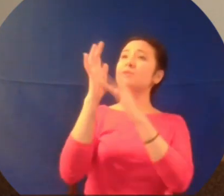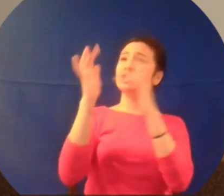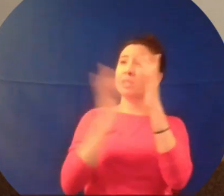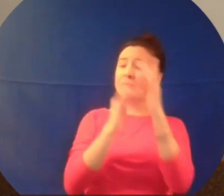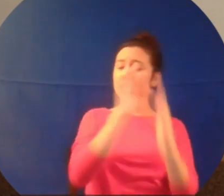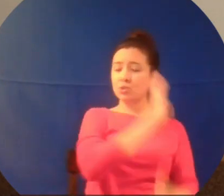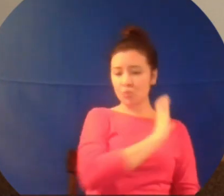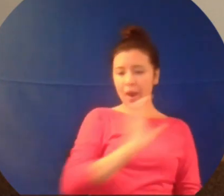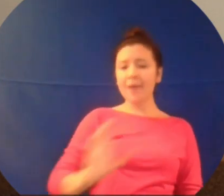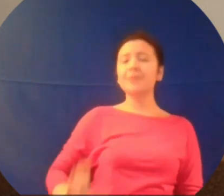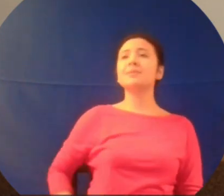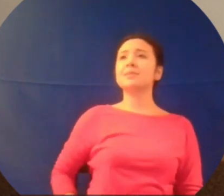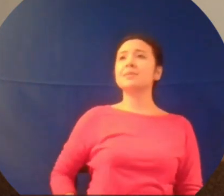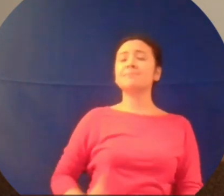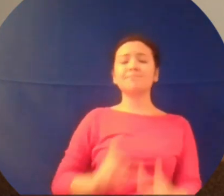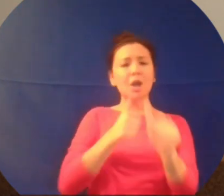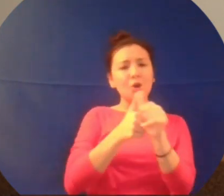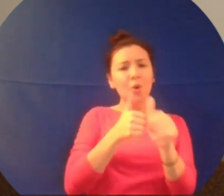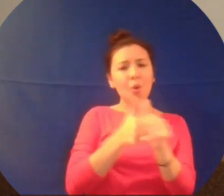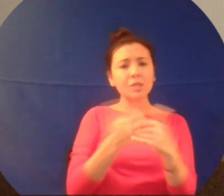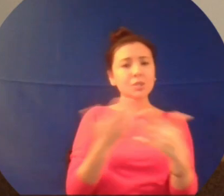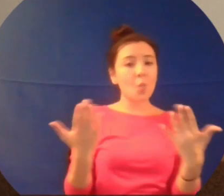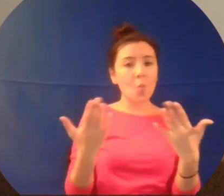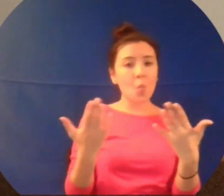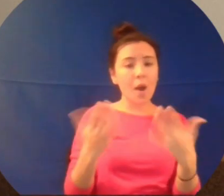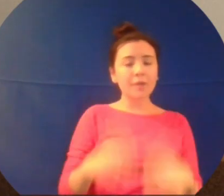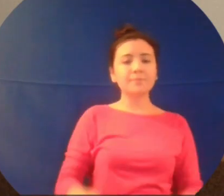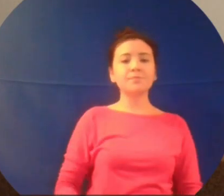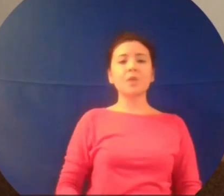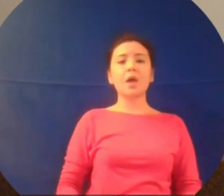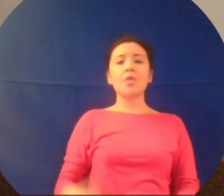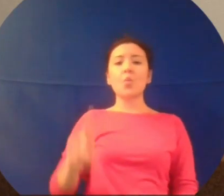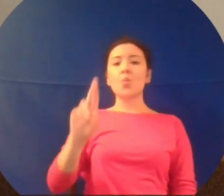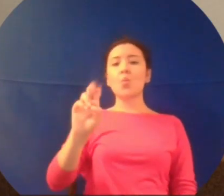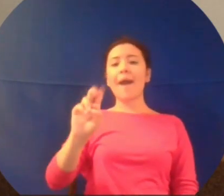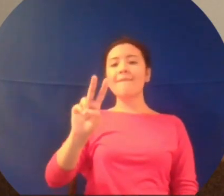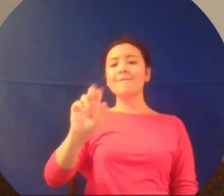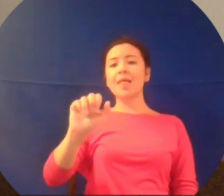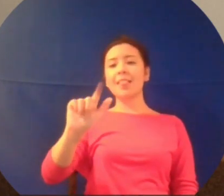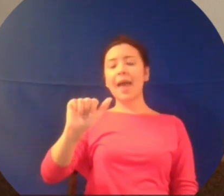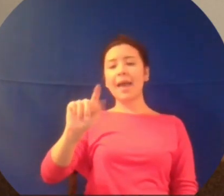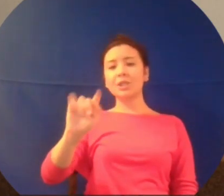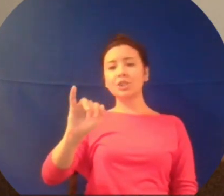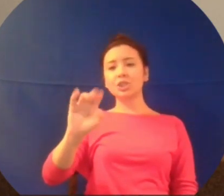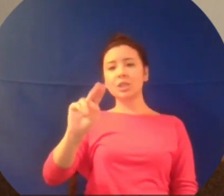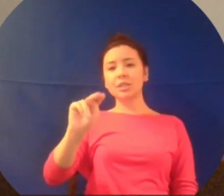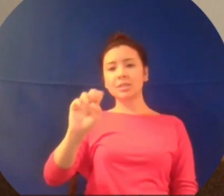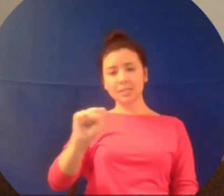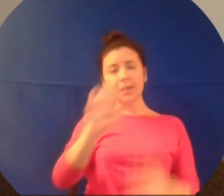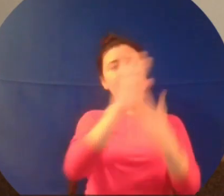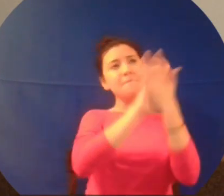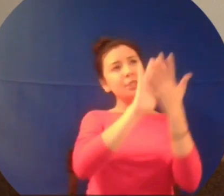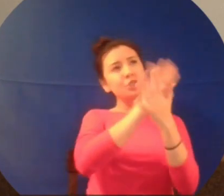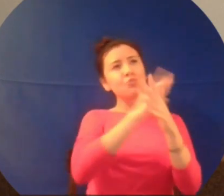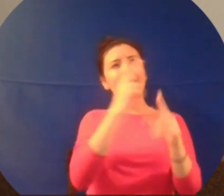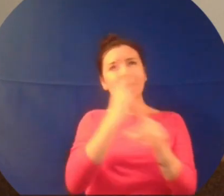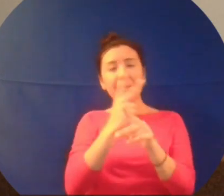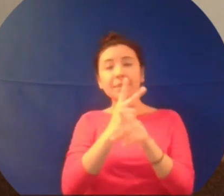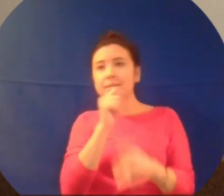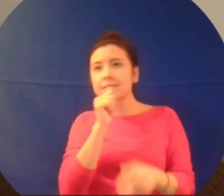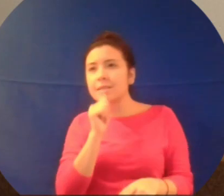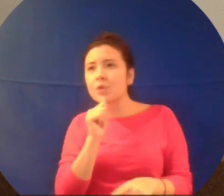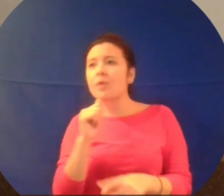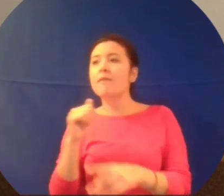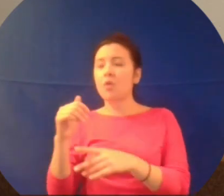Christ, according to the revelation of the mystery kept secret for long ages, but